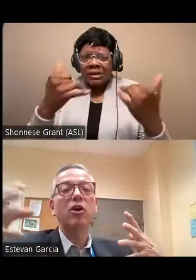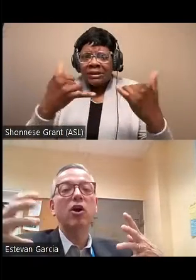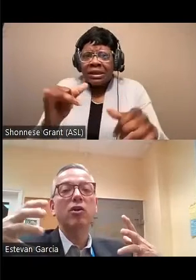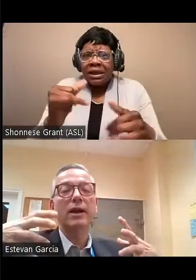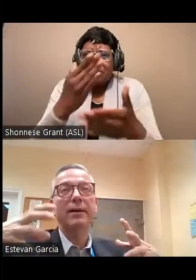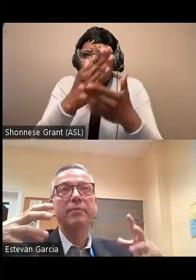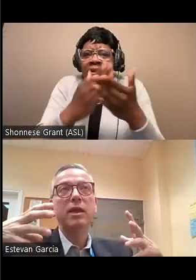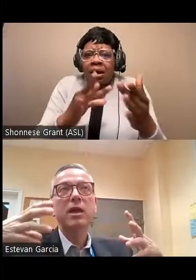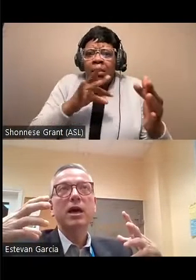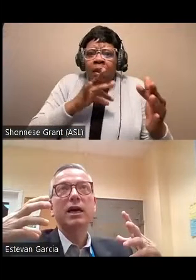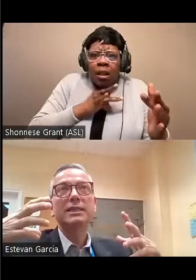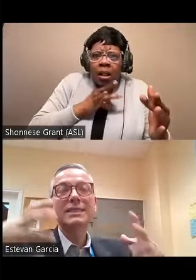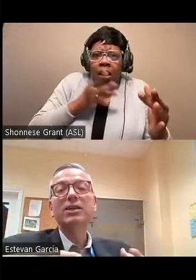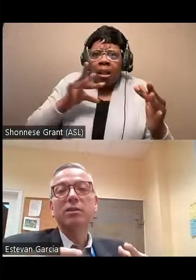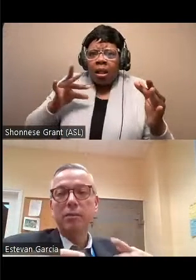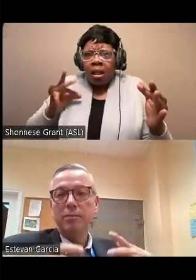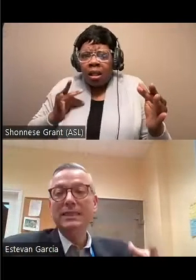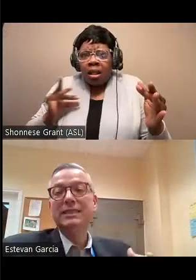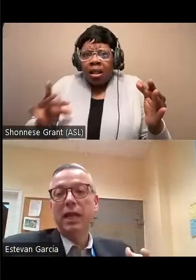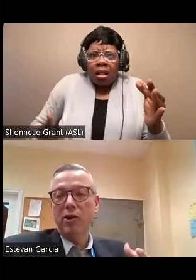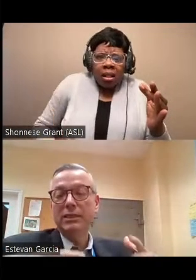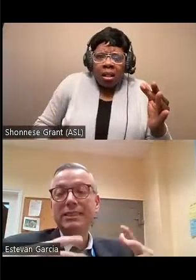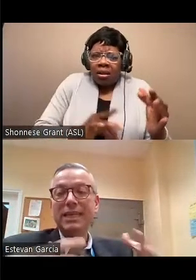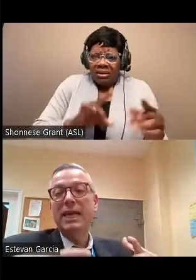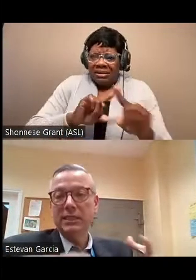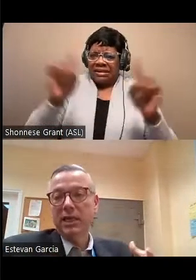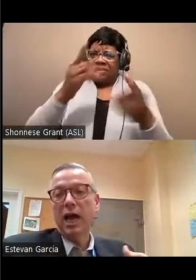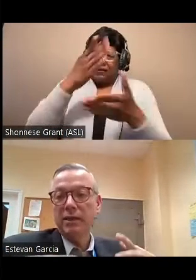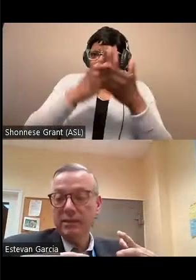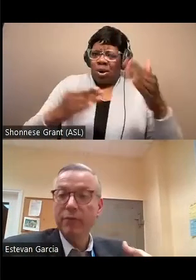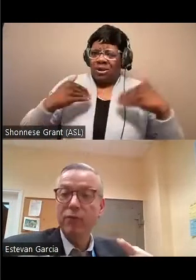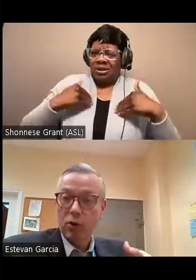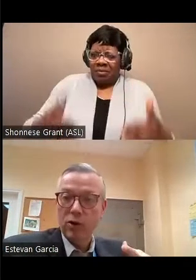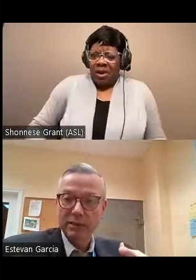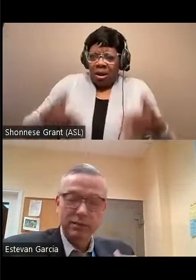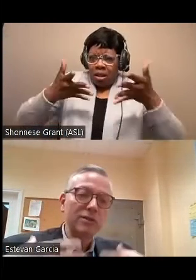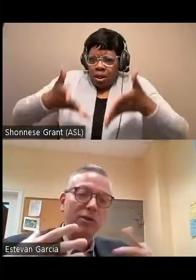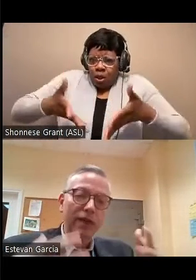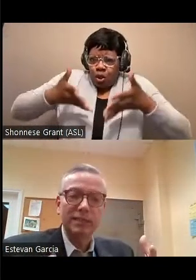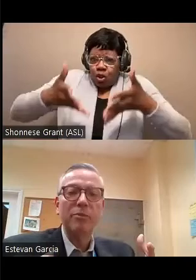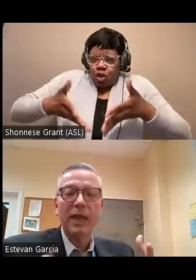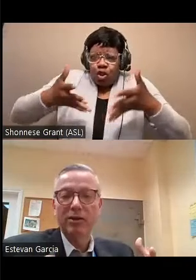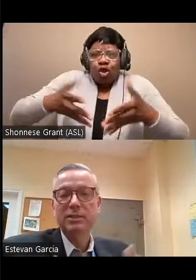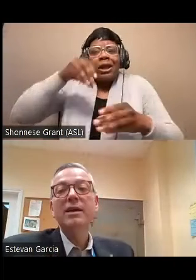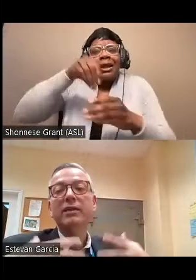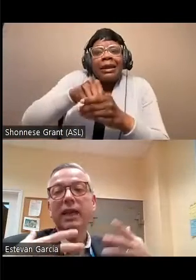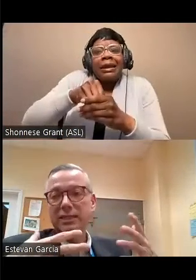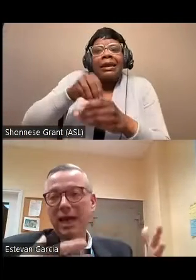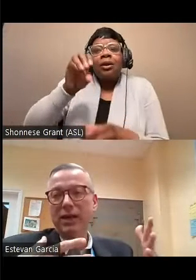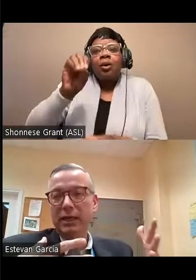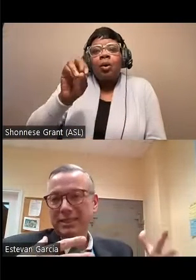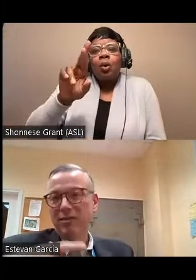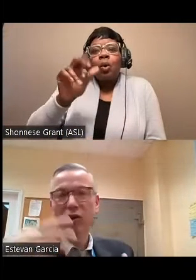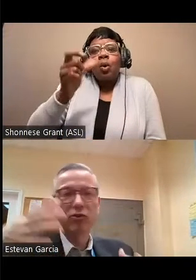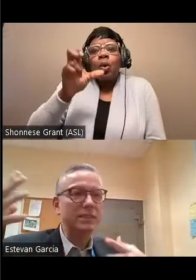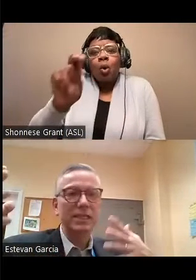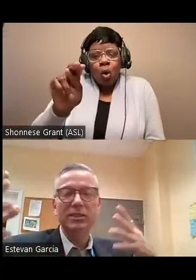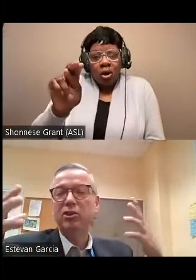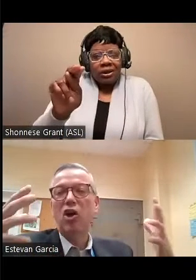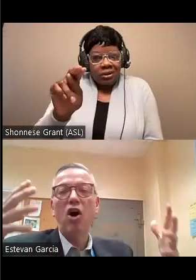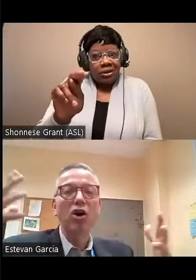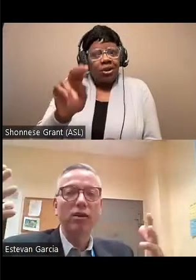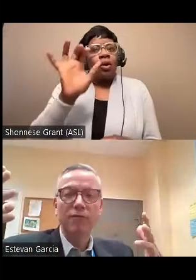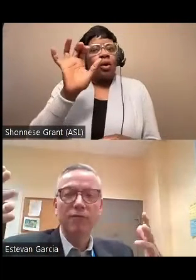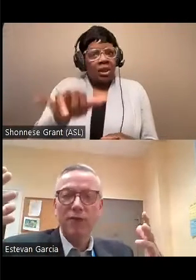virus are still months later sitting inside some of our organs. So that's something else that is evidence that there's